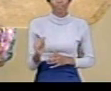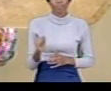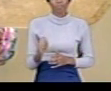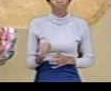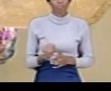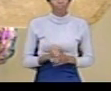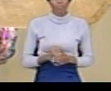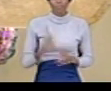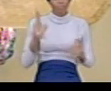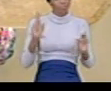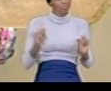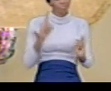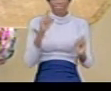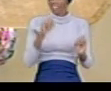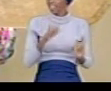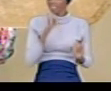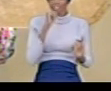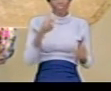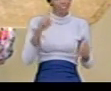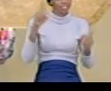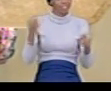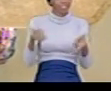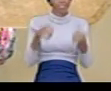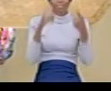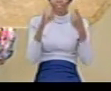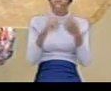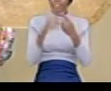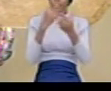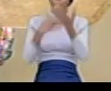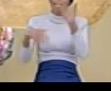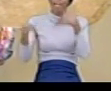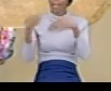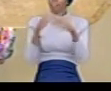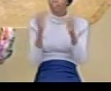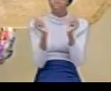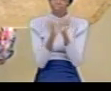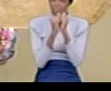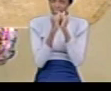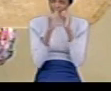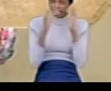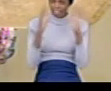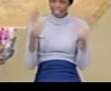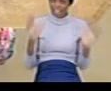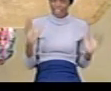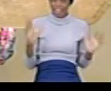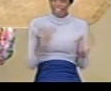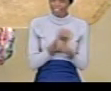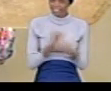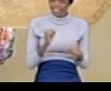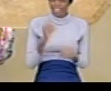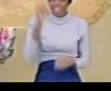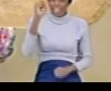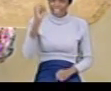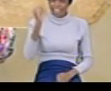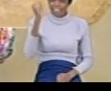S-A-L-V-A-T-I-O-N. No, you can't, no, you can't get to heaven